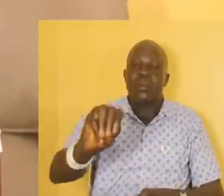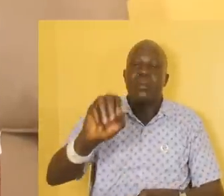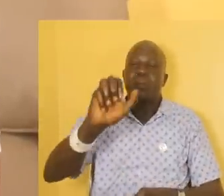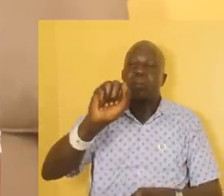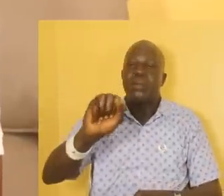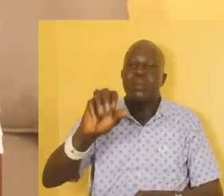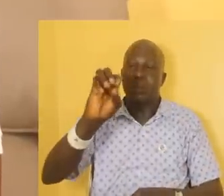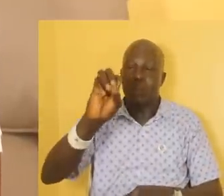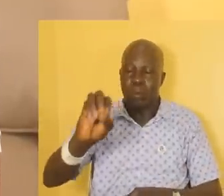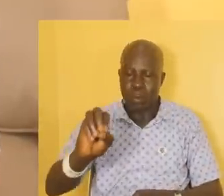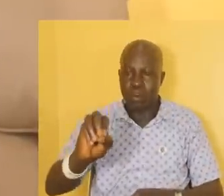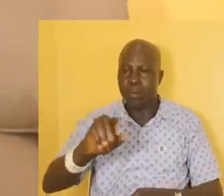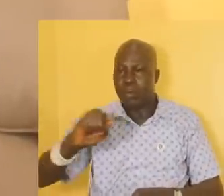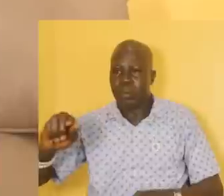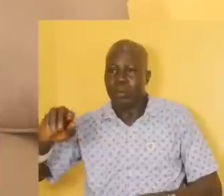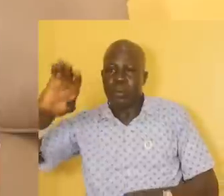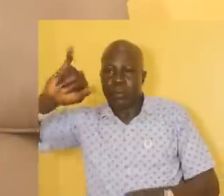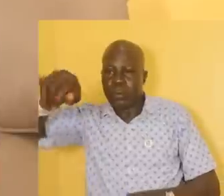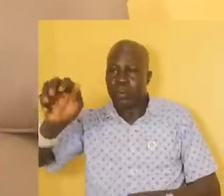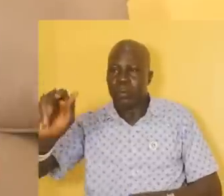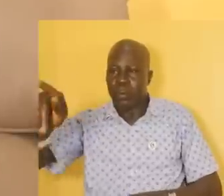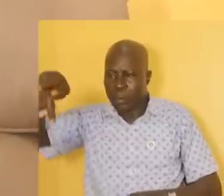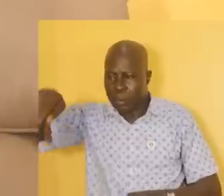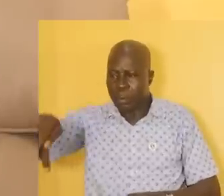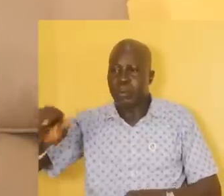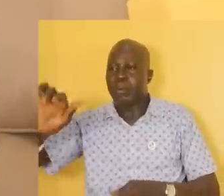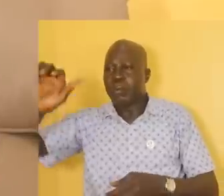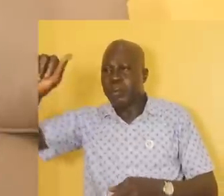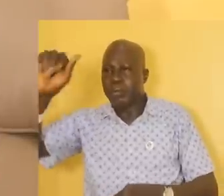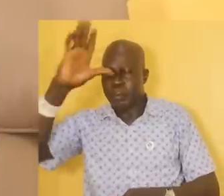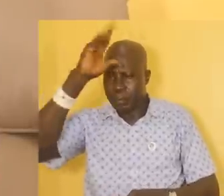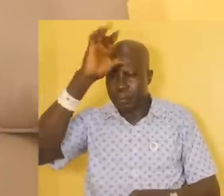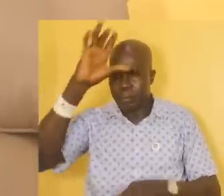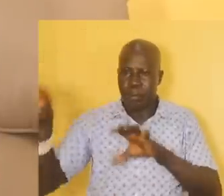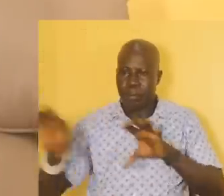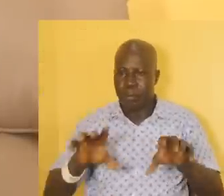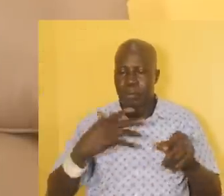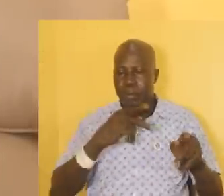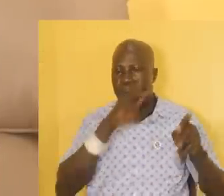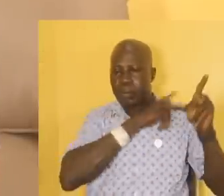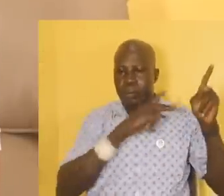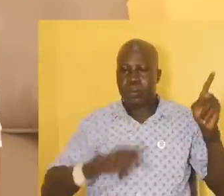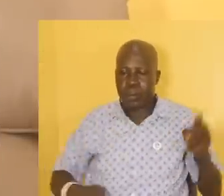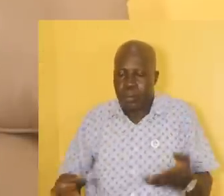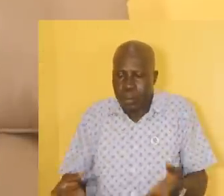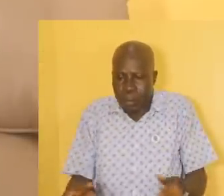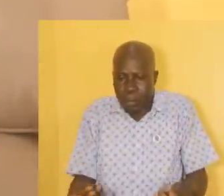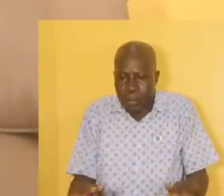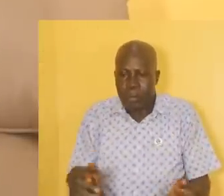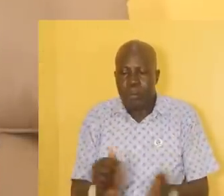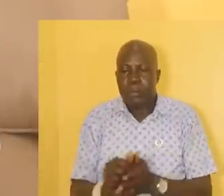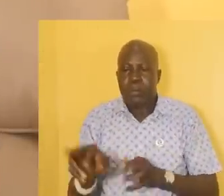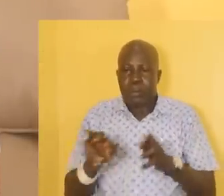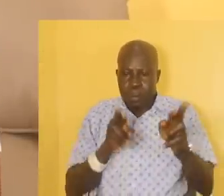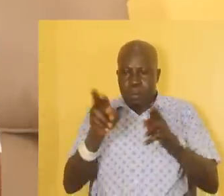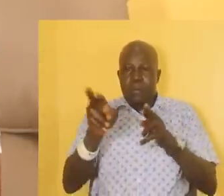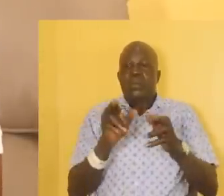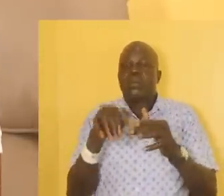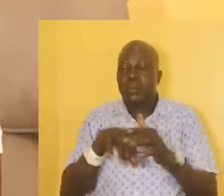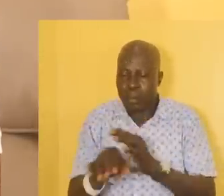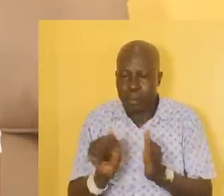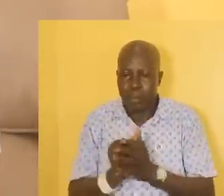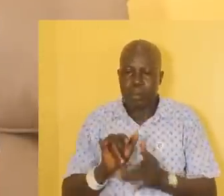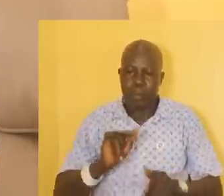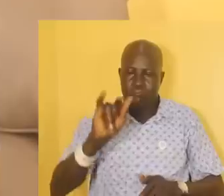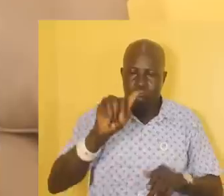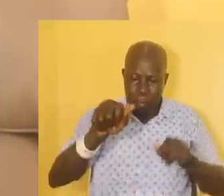J.P. Babasebioba. Lati just see the Calvary Church. Land of reality. Tell you how one, Baremu Idobi,